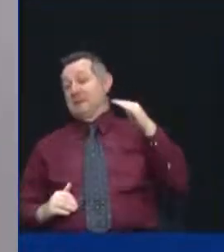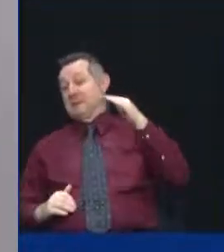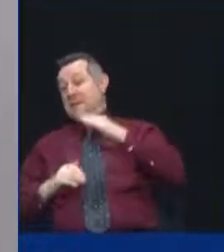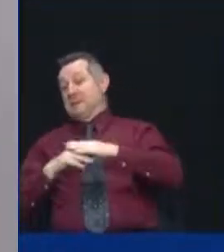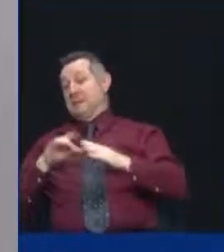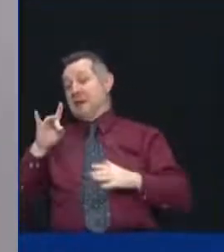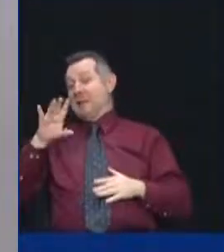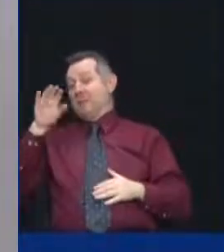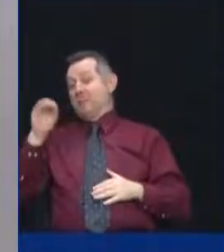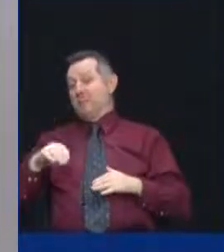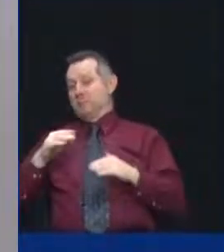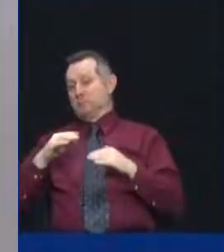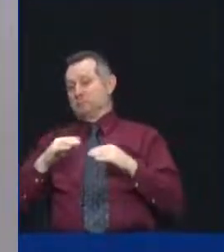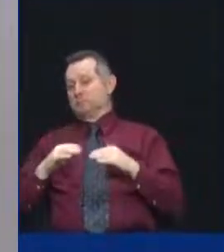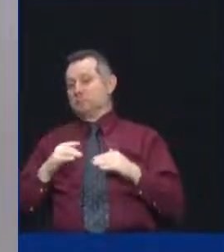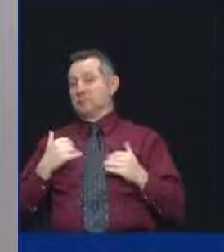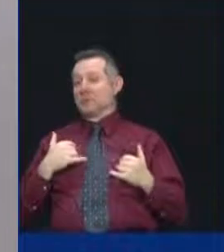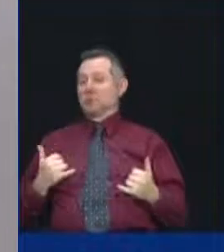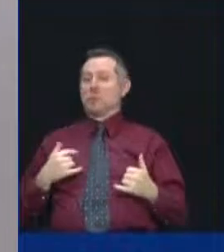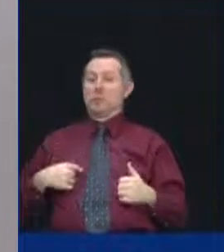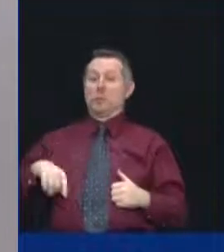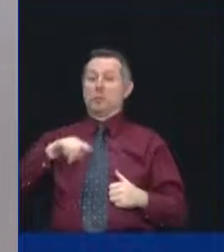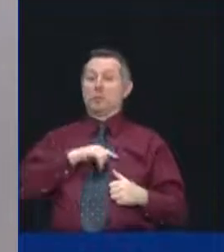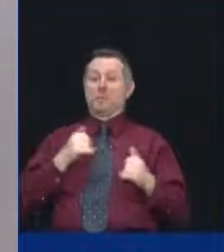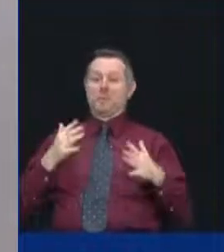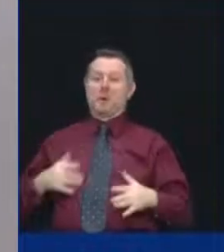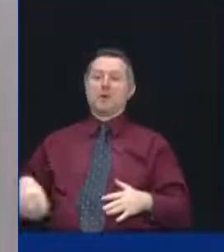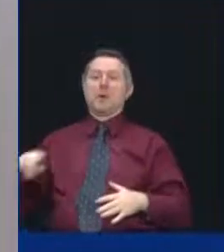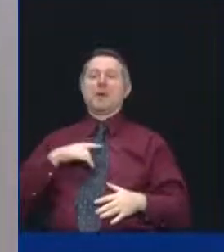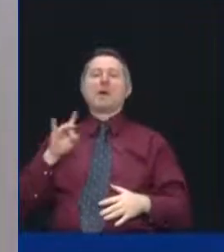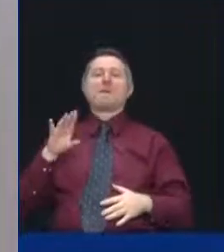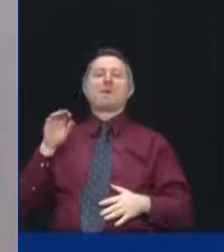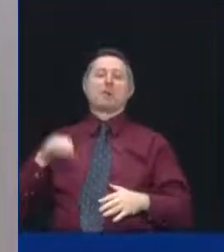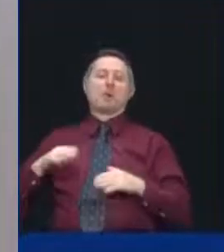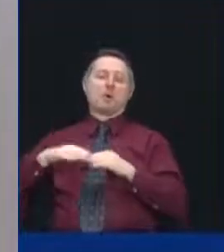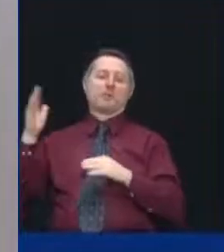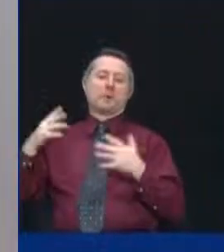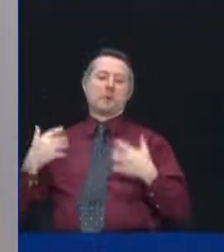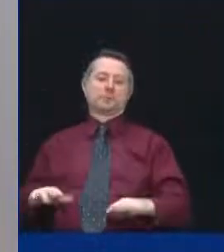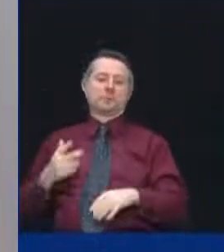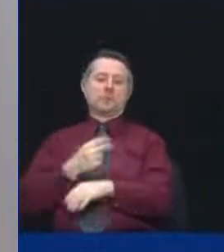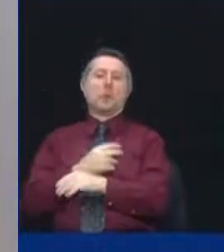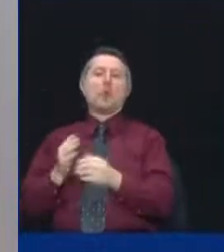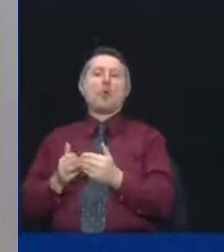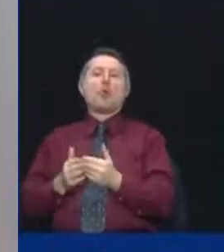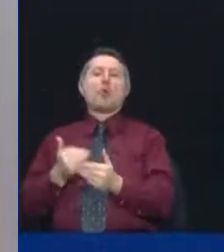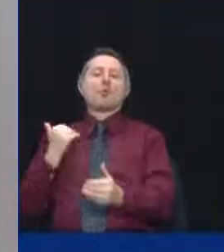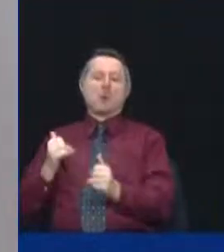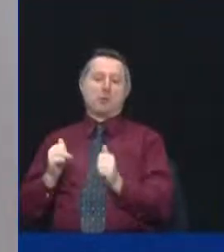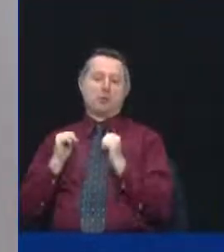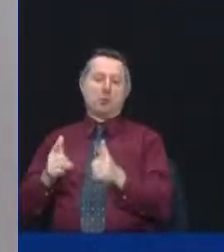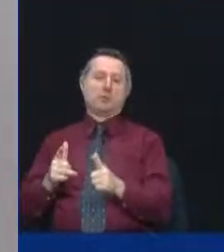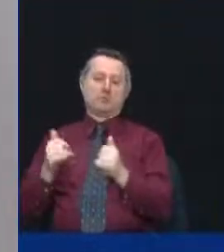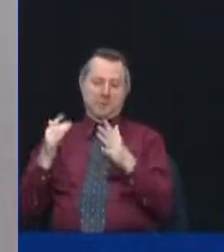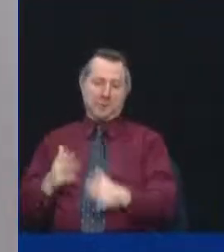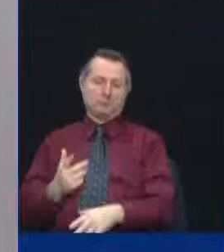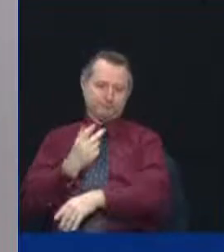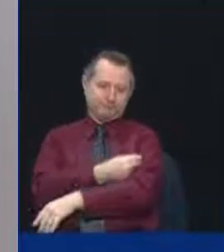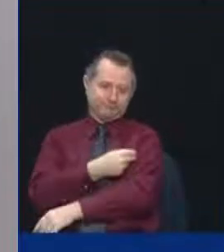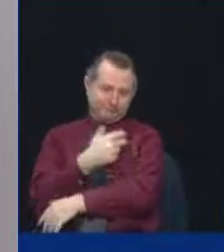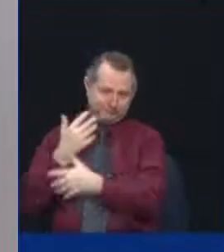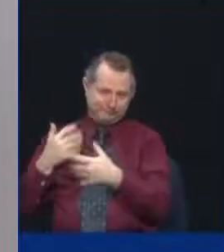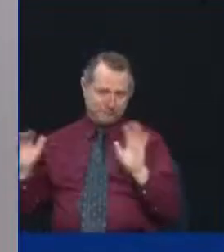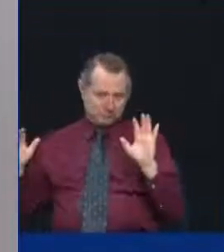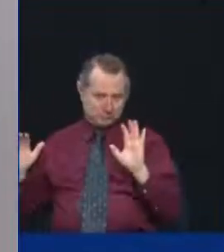85% mark. Virtually all of our players have been vaccinated. And just to answer